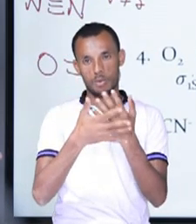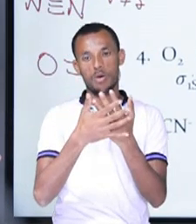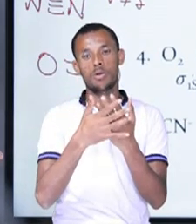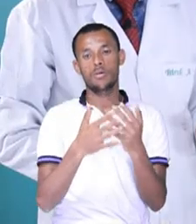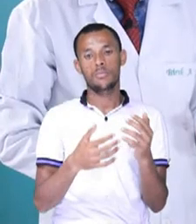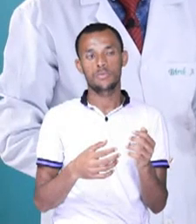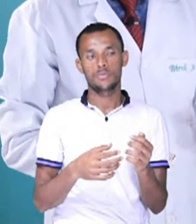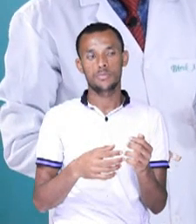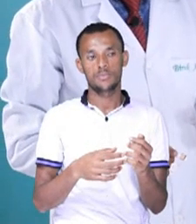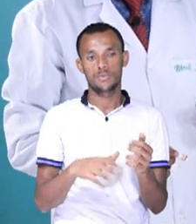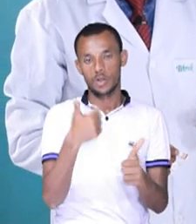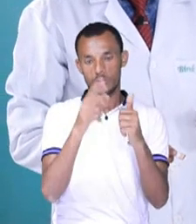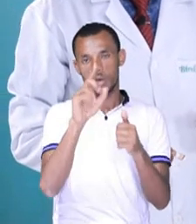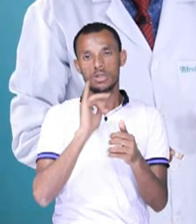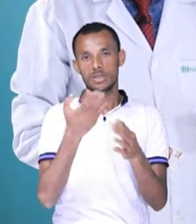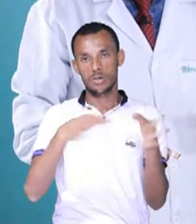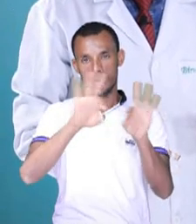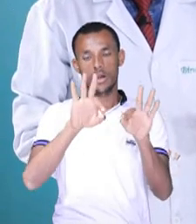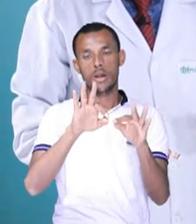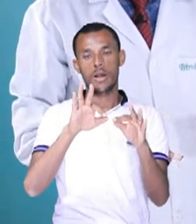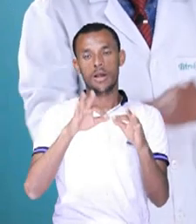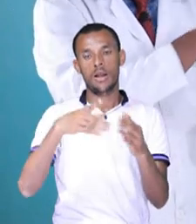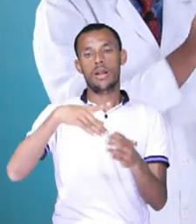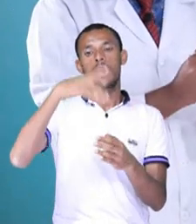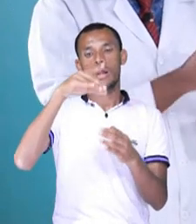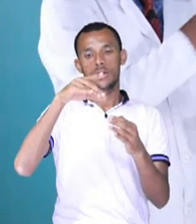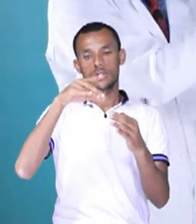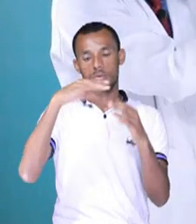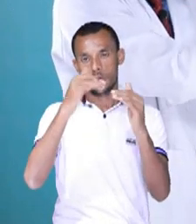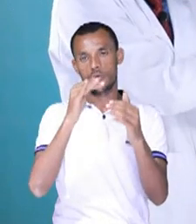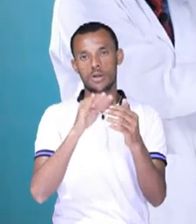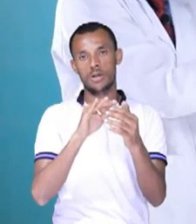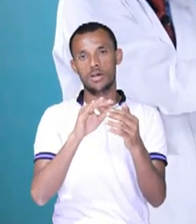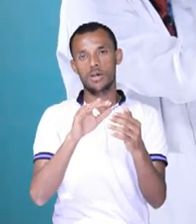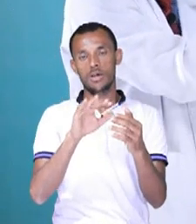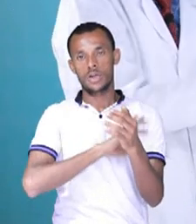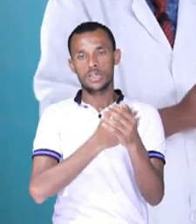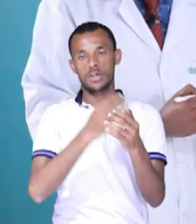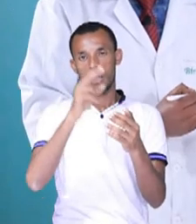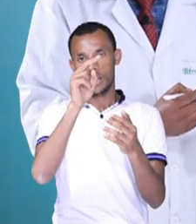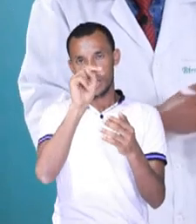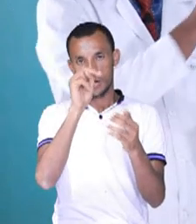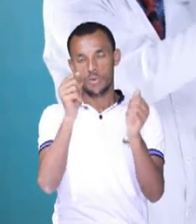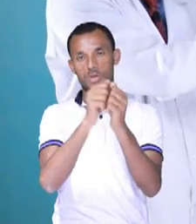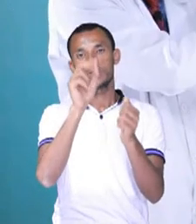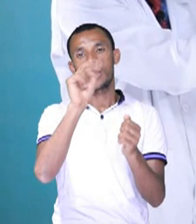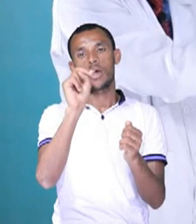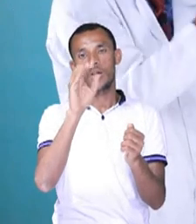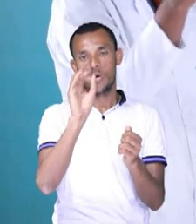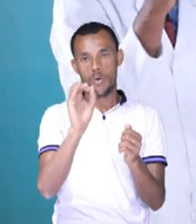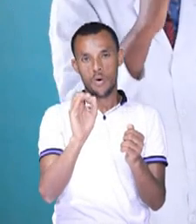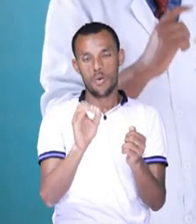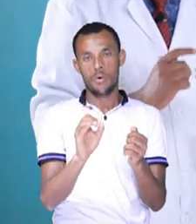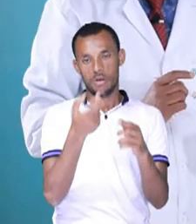bond. Which one is requires large amount of energy to break a bond? N with N or O with O? N with